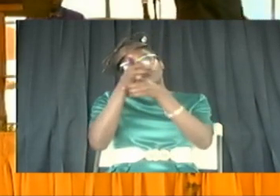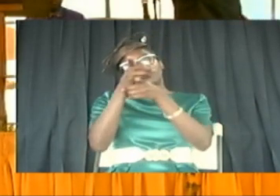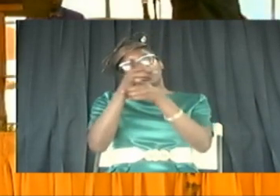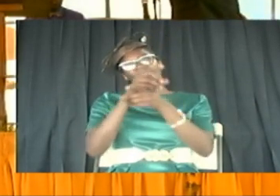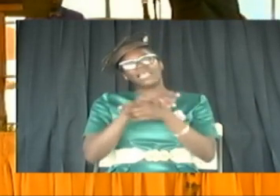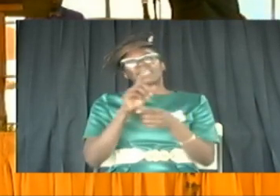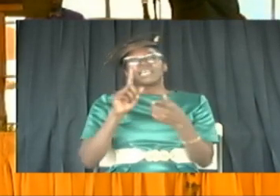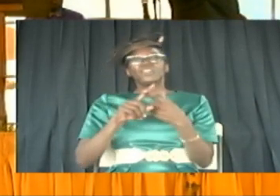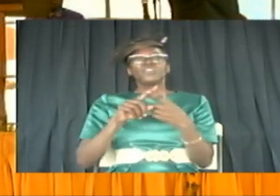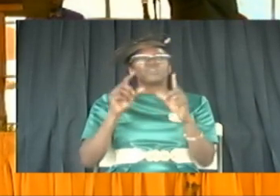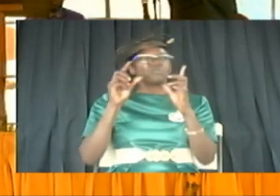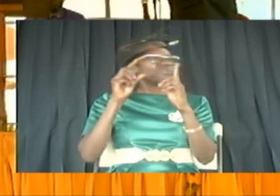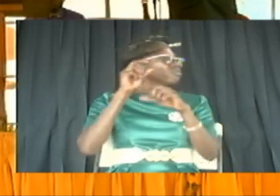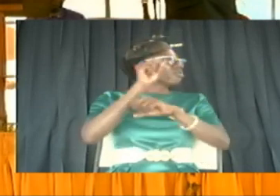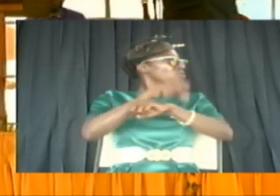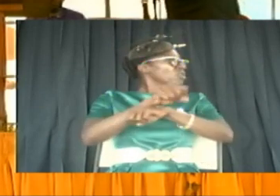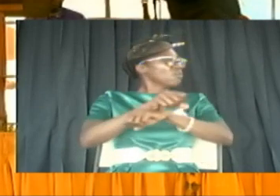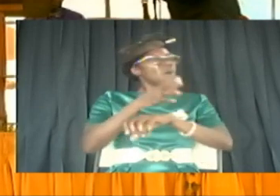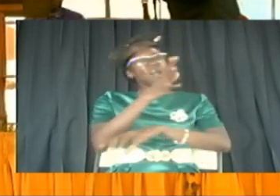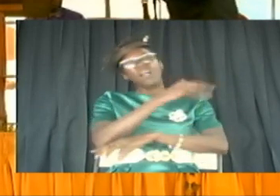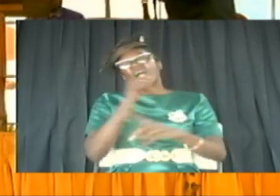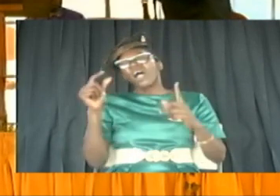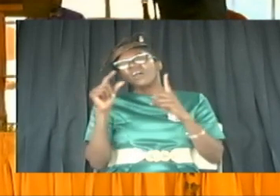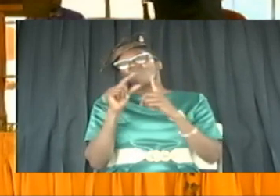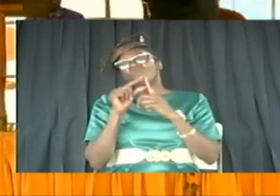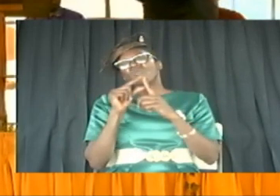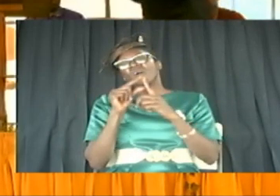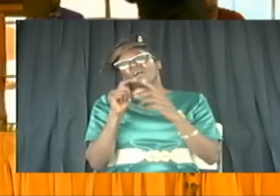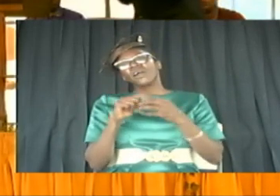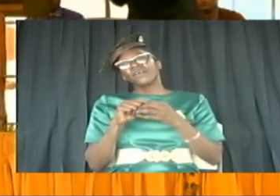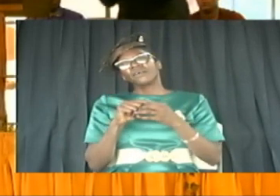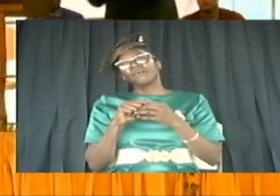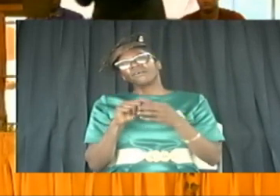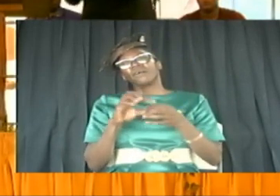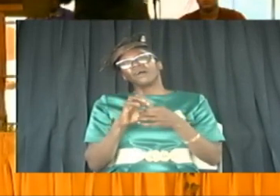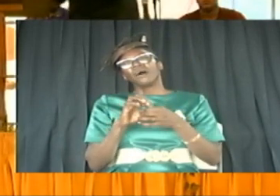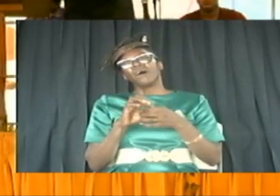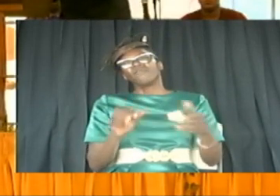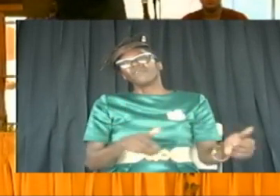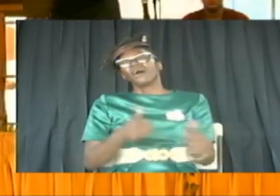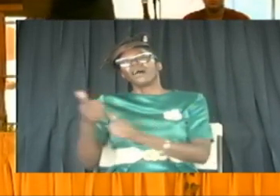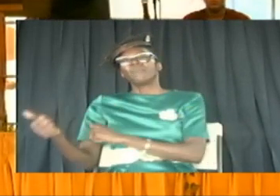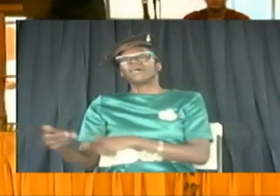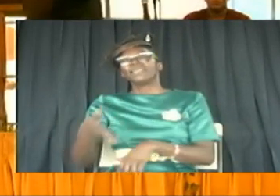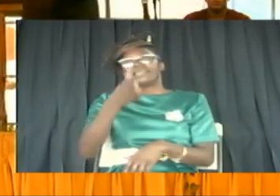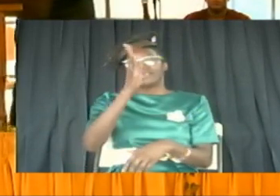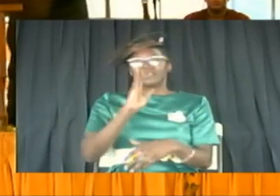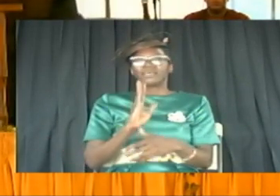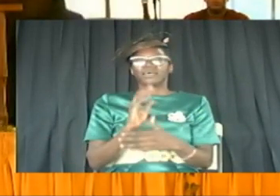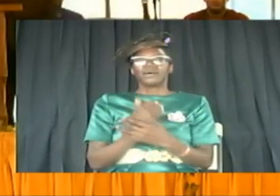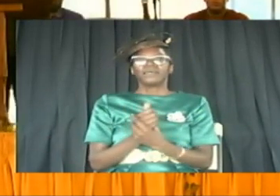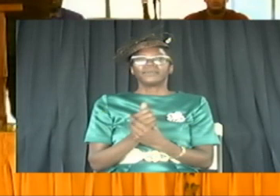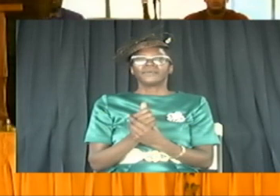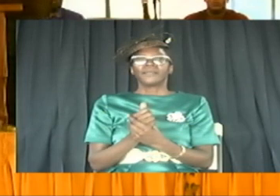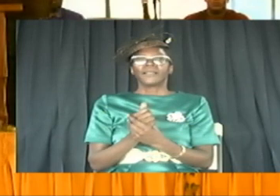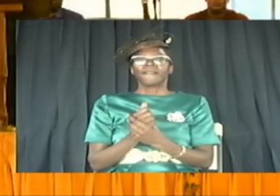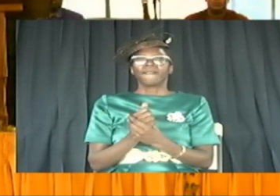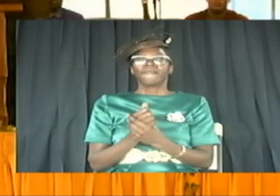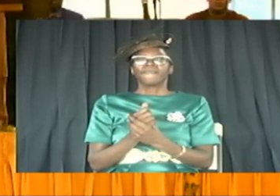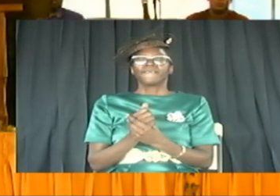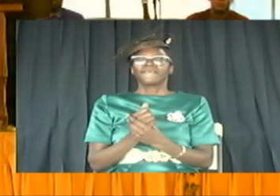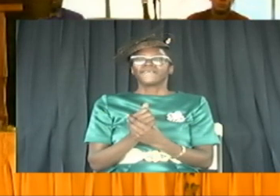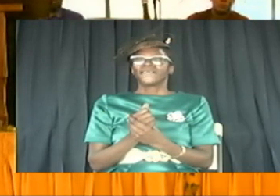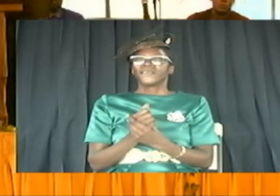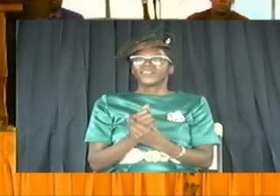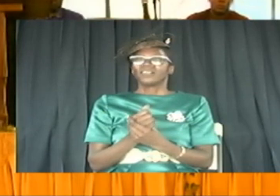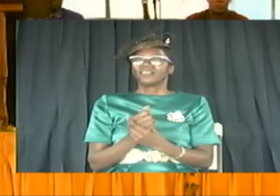to the work and word of Almighty God. I challenge